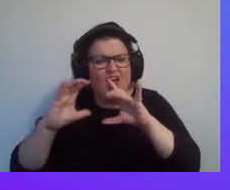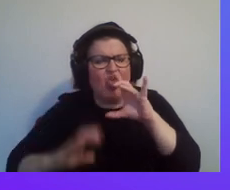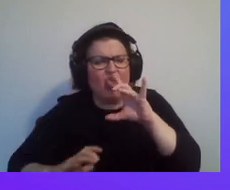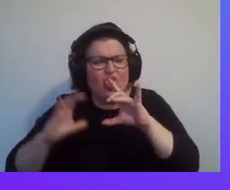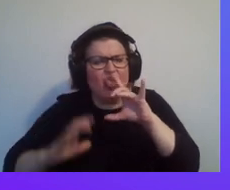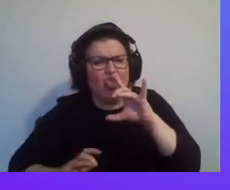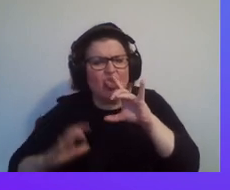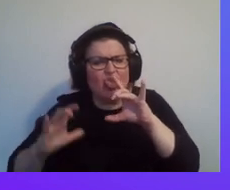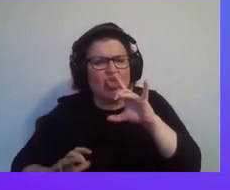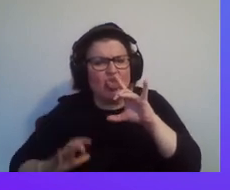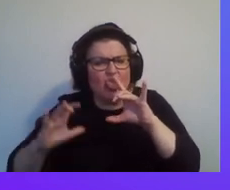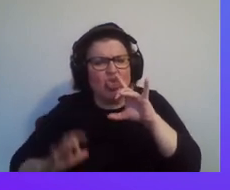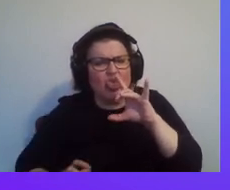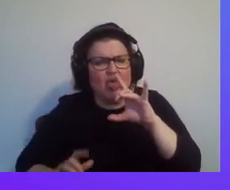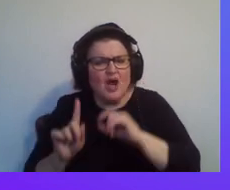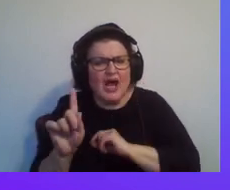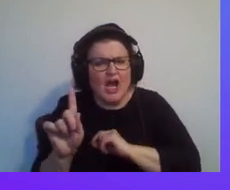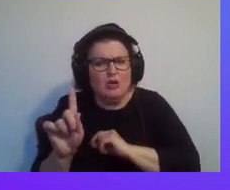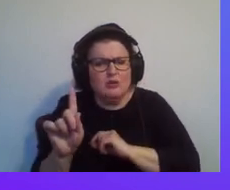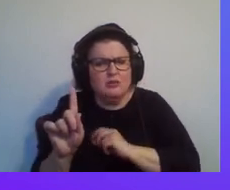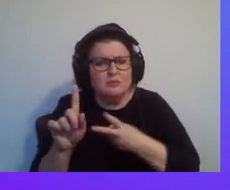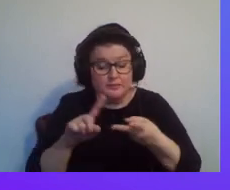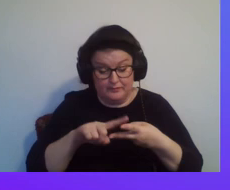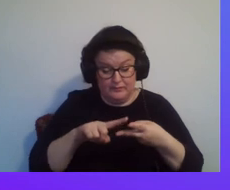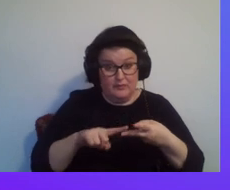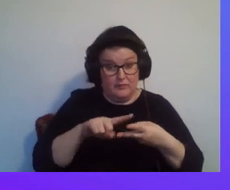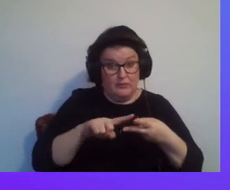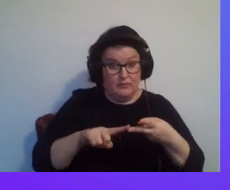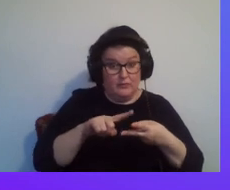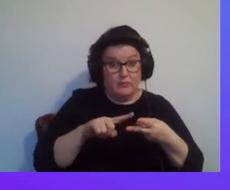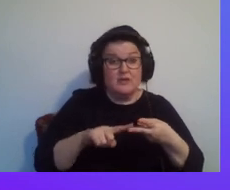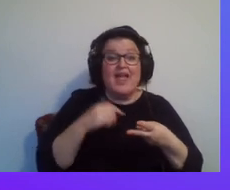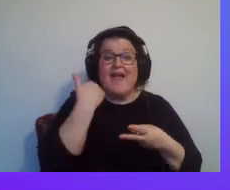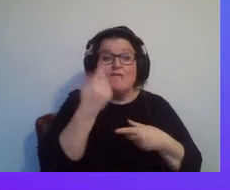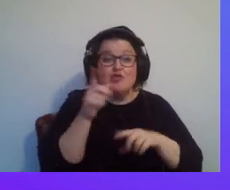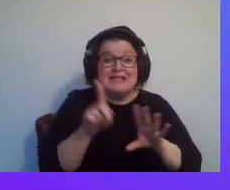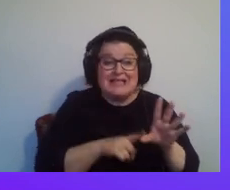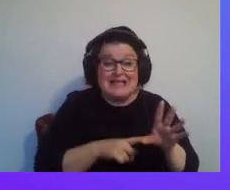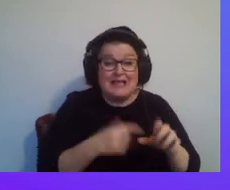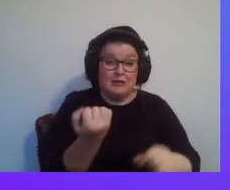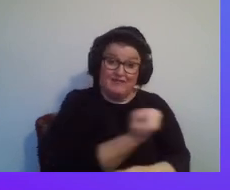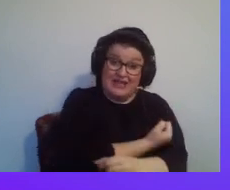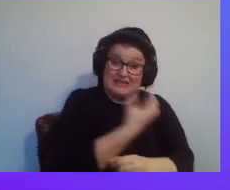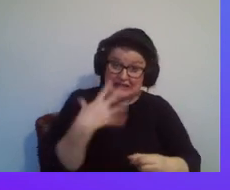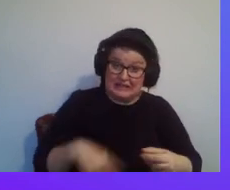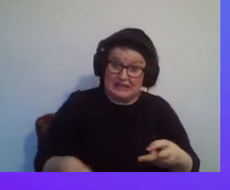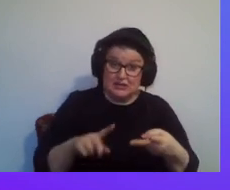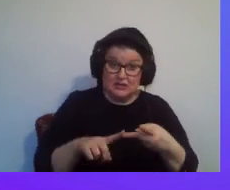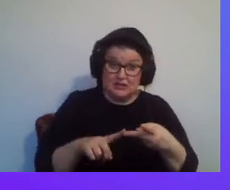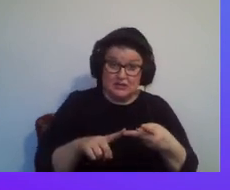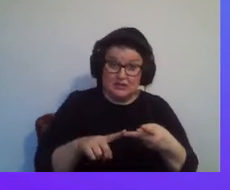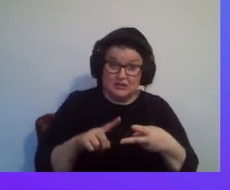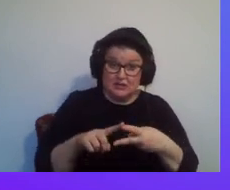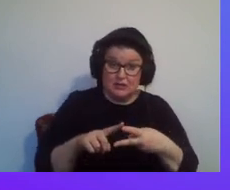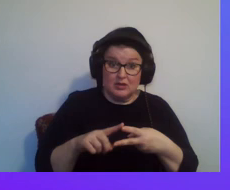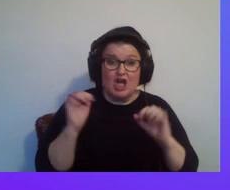Go ahead. The other two questions are, will we have to take this every year, like the flu vaccine? Don't know